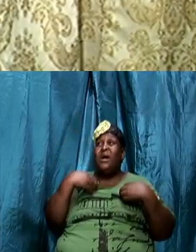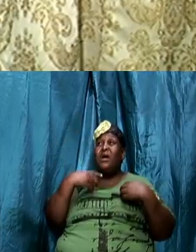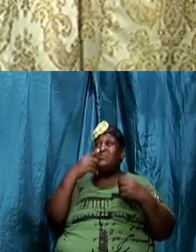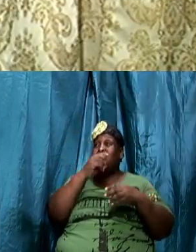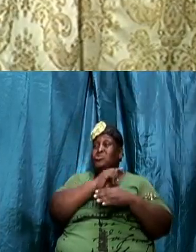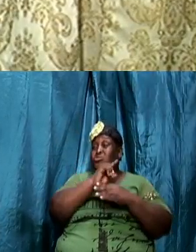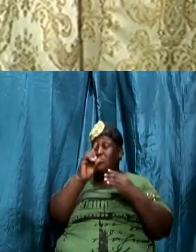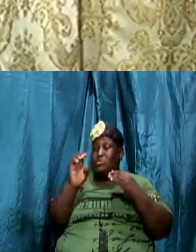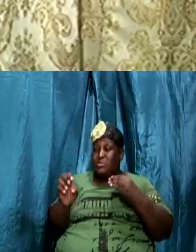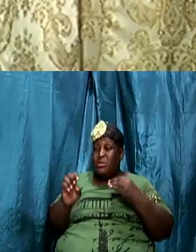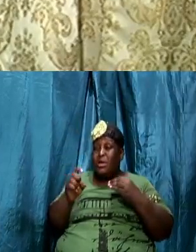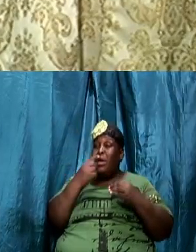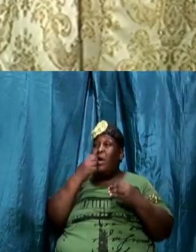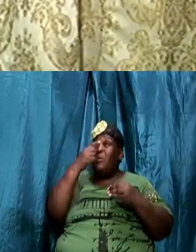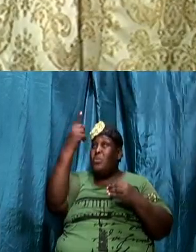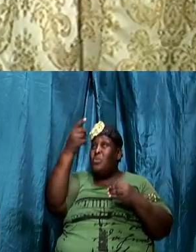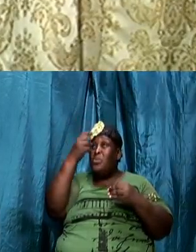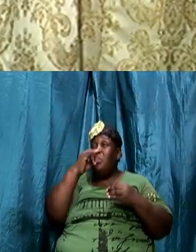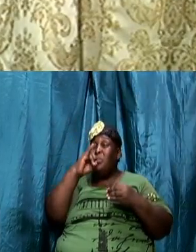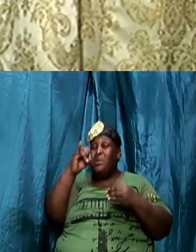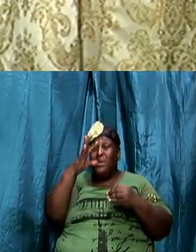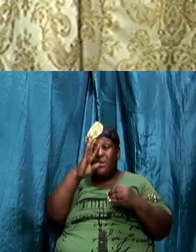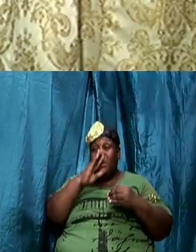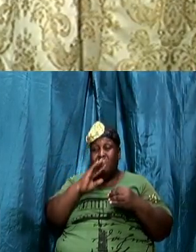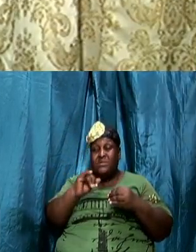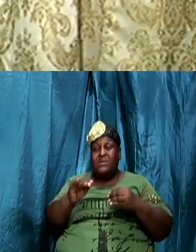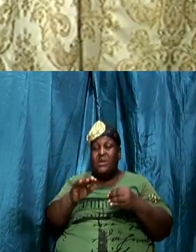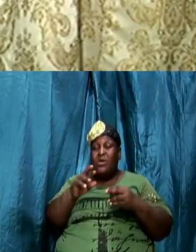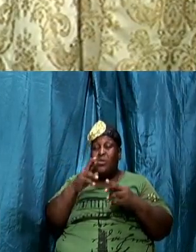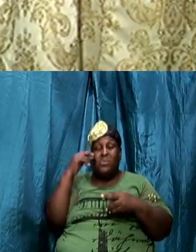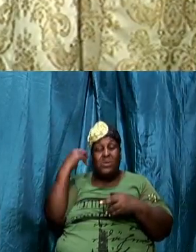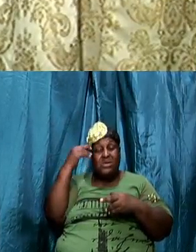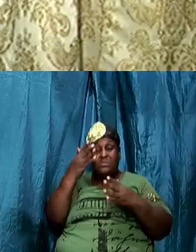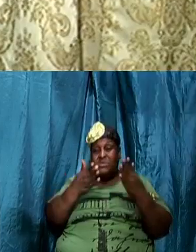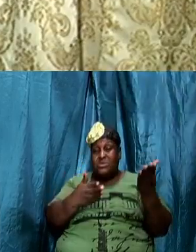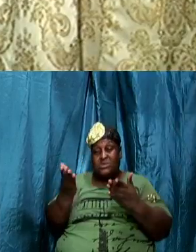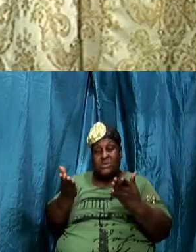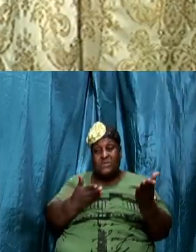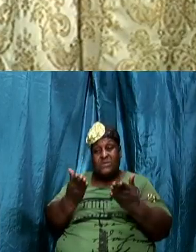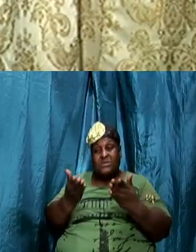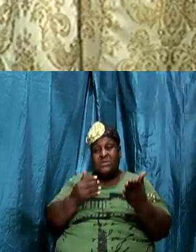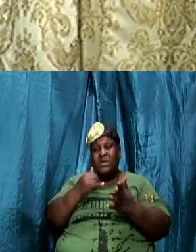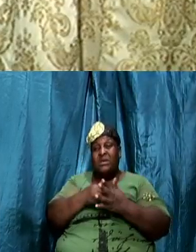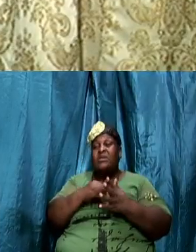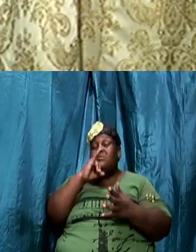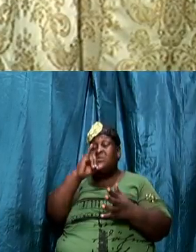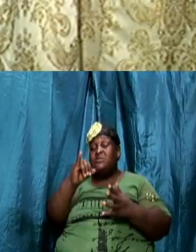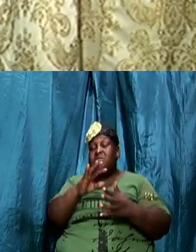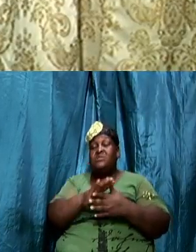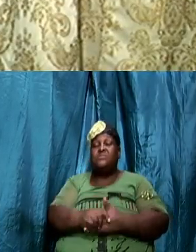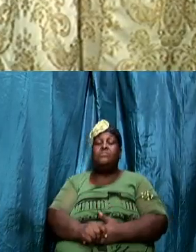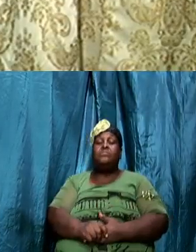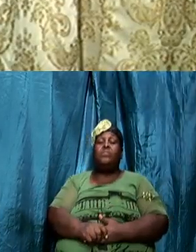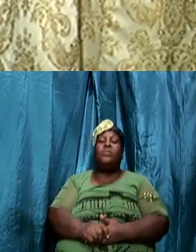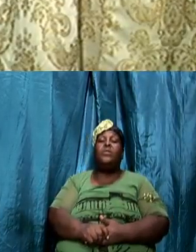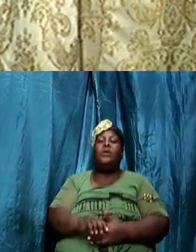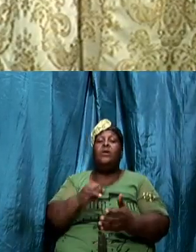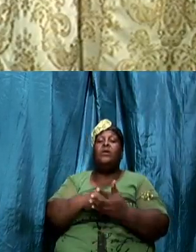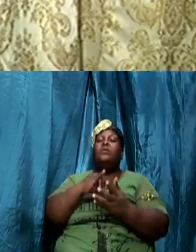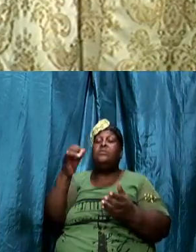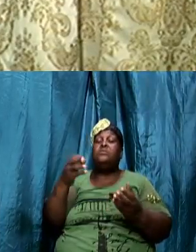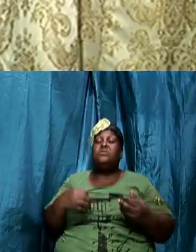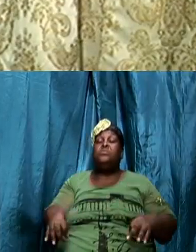is our reasonable service. Yes, it is. And so it is important for